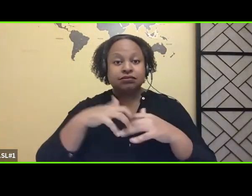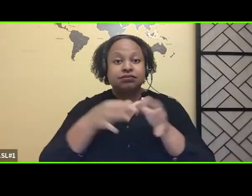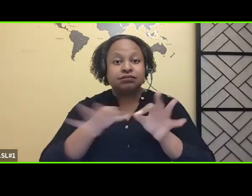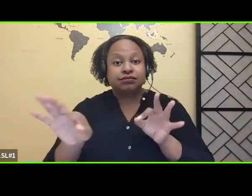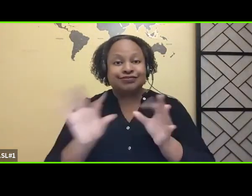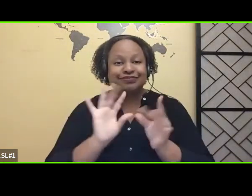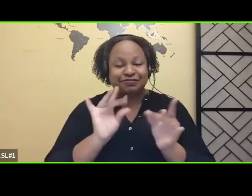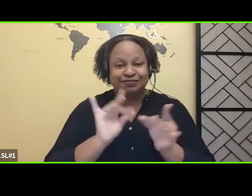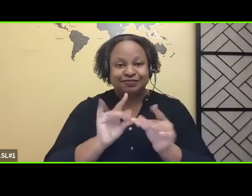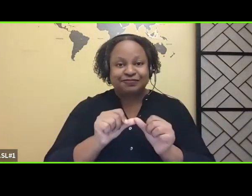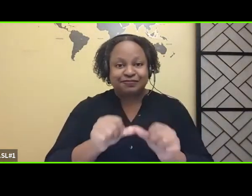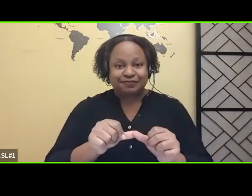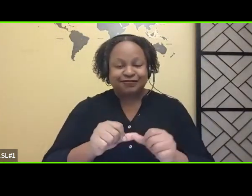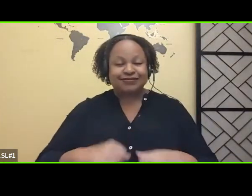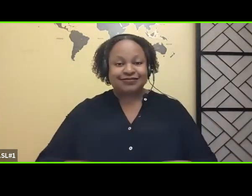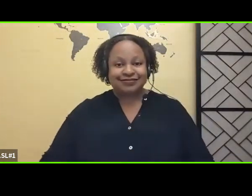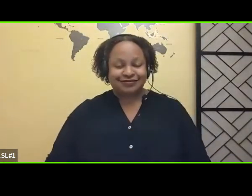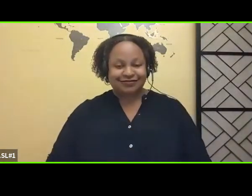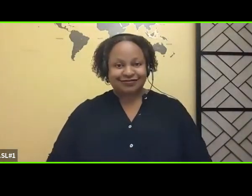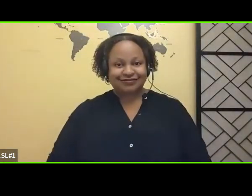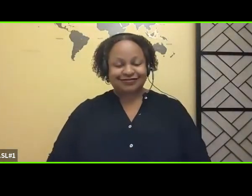gang